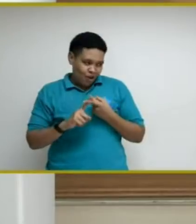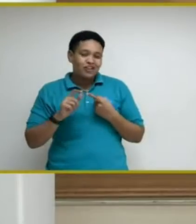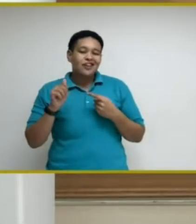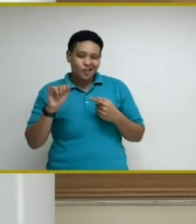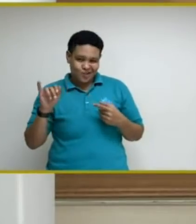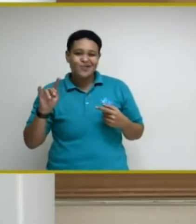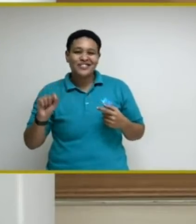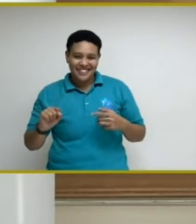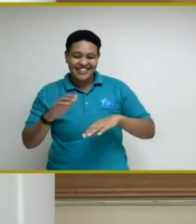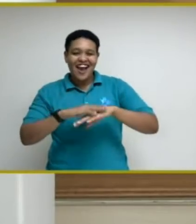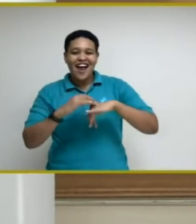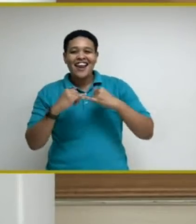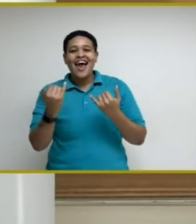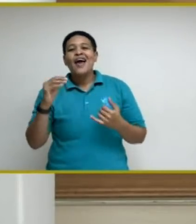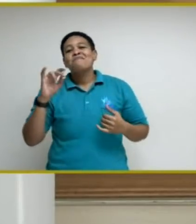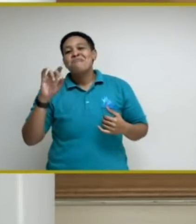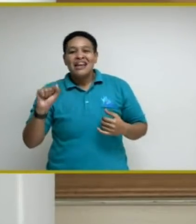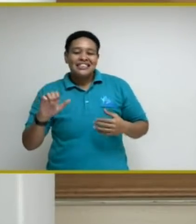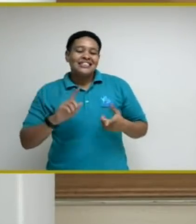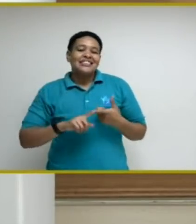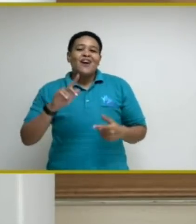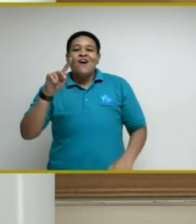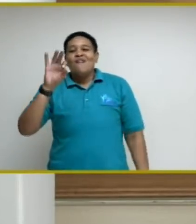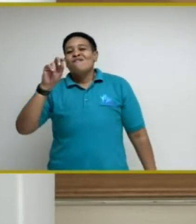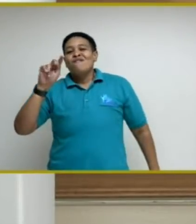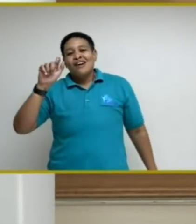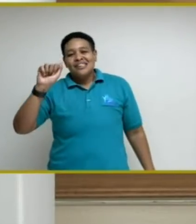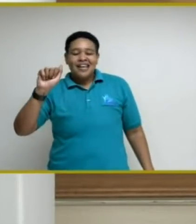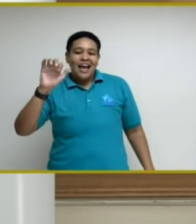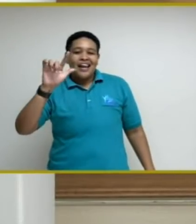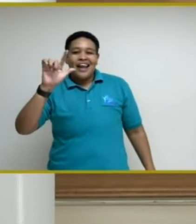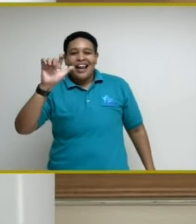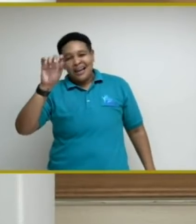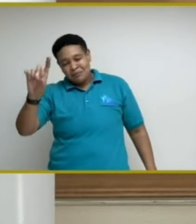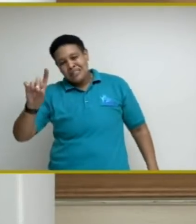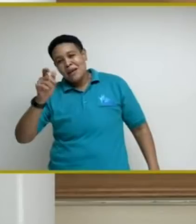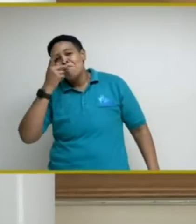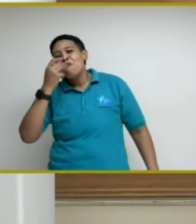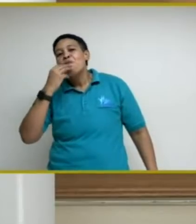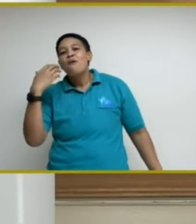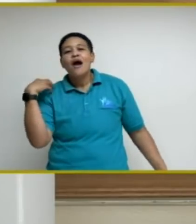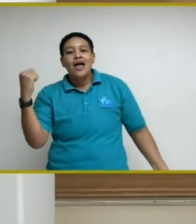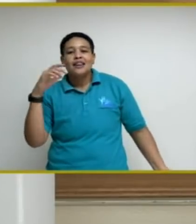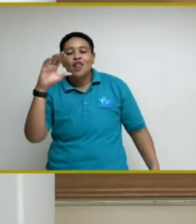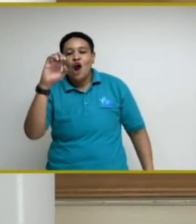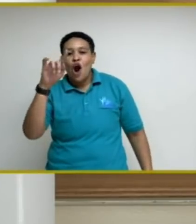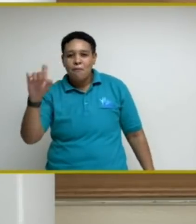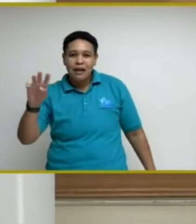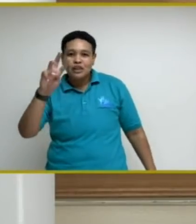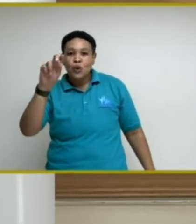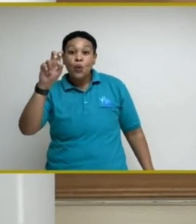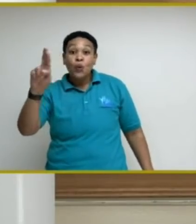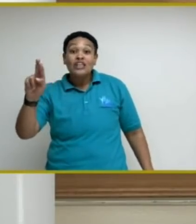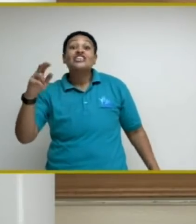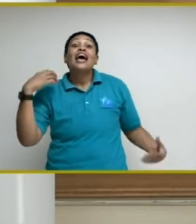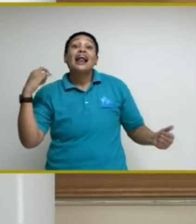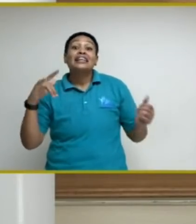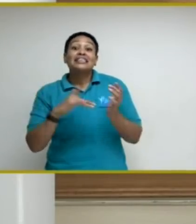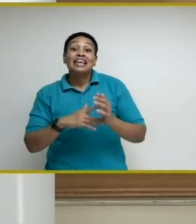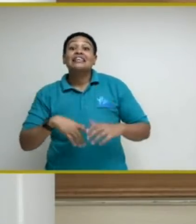Online Medics, Fontana Limited, Portmore Health Complex, Windsor Wellness Center, Bay West Wellness